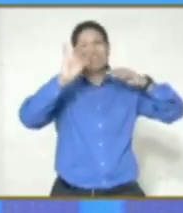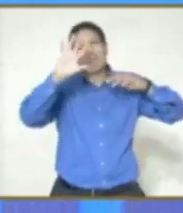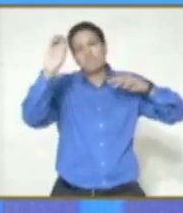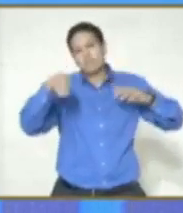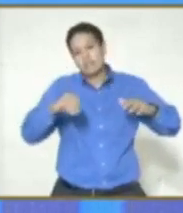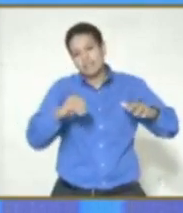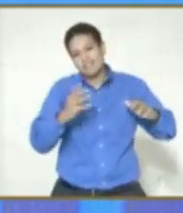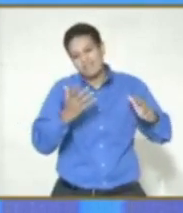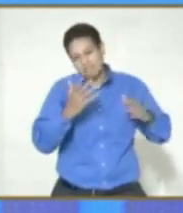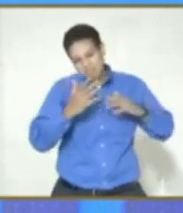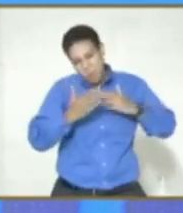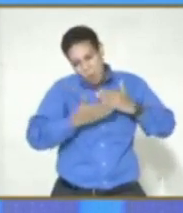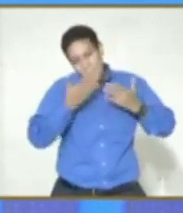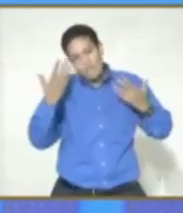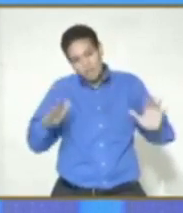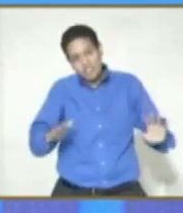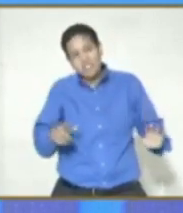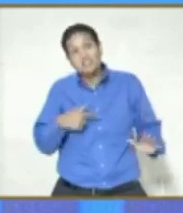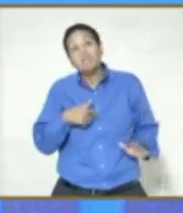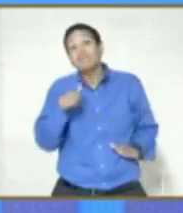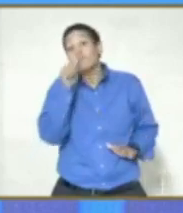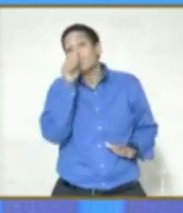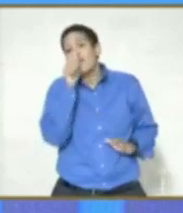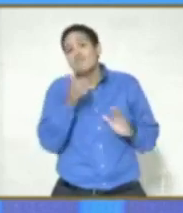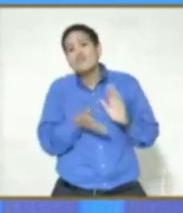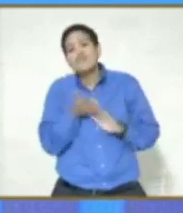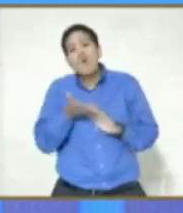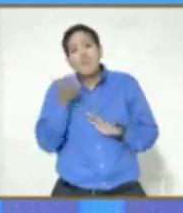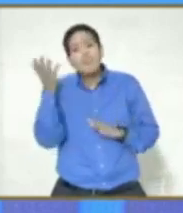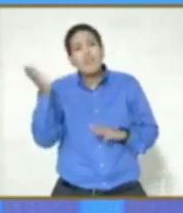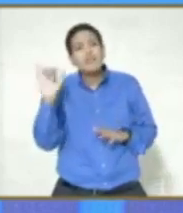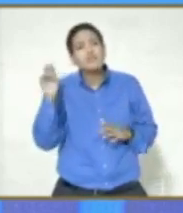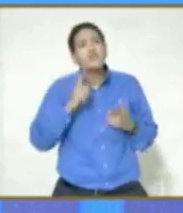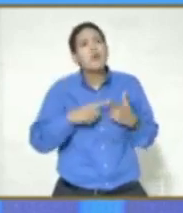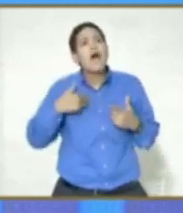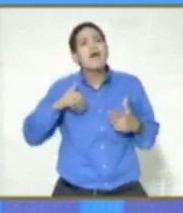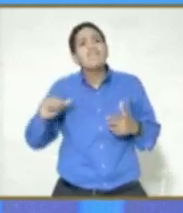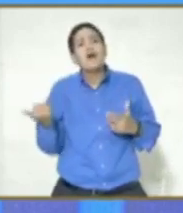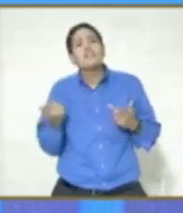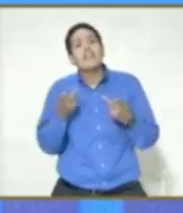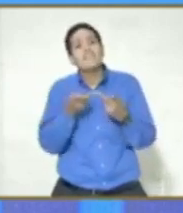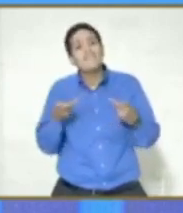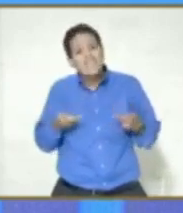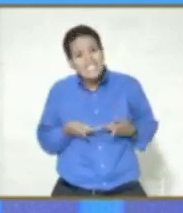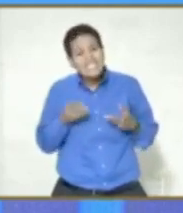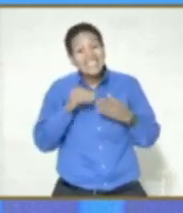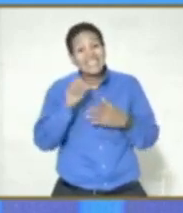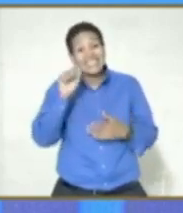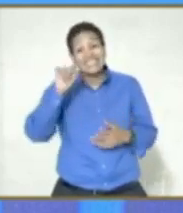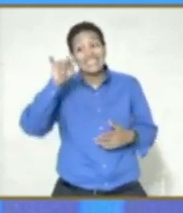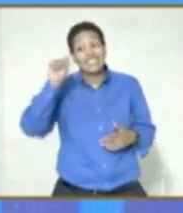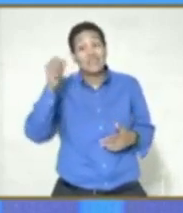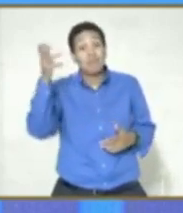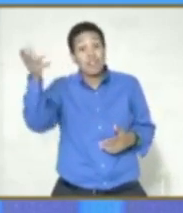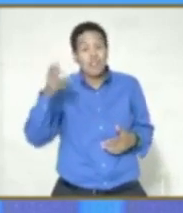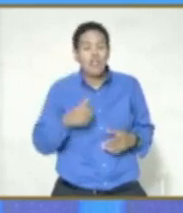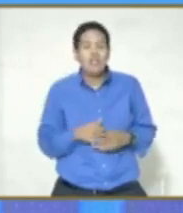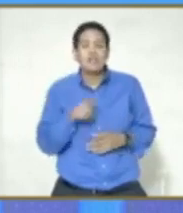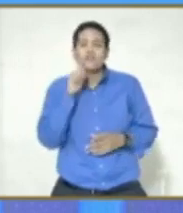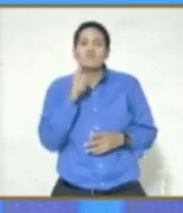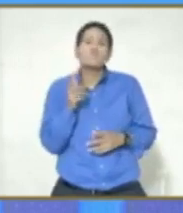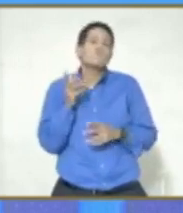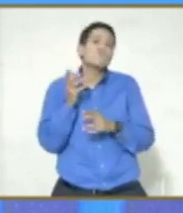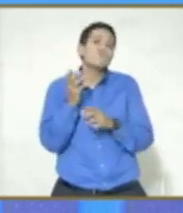privately run, when I say privately run, but there's also another facility in St. James that